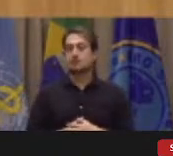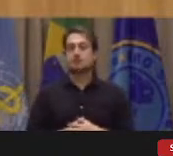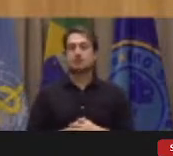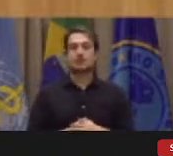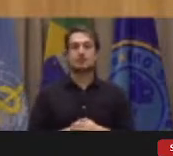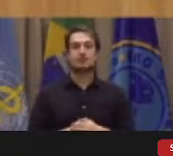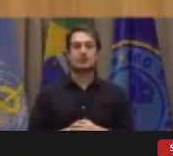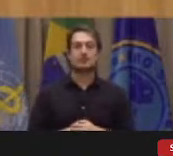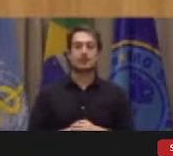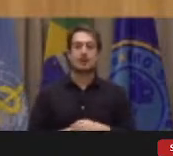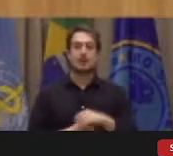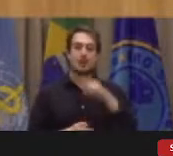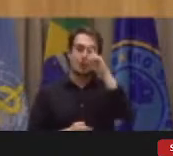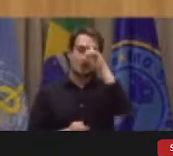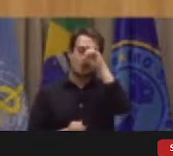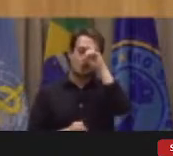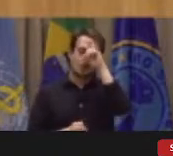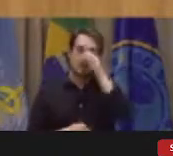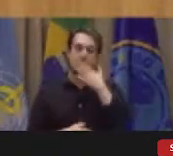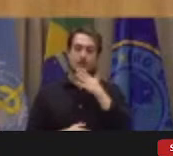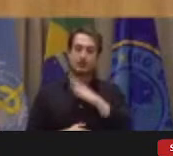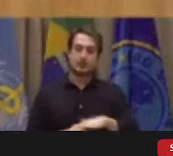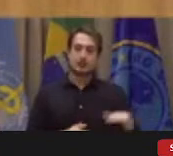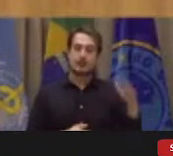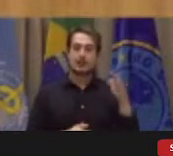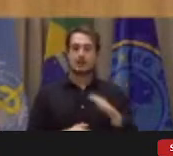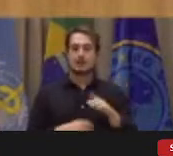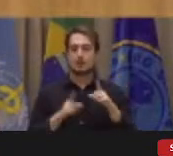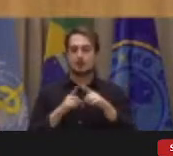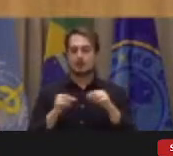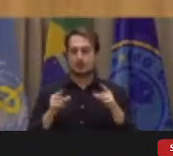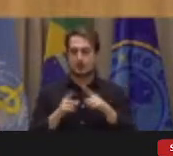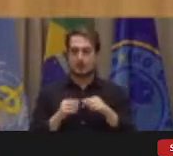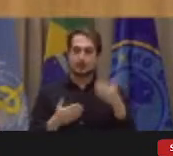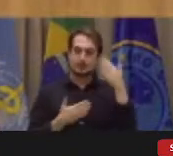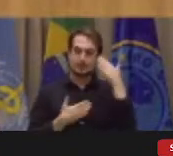Children of Brasilia, who has been with us since 2020,